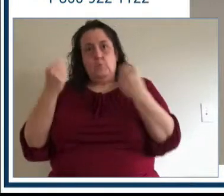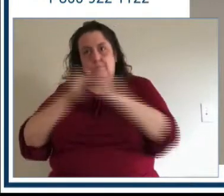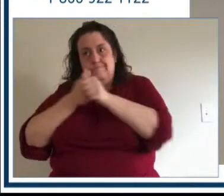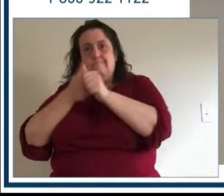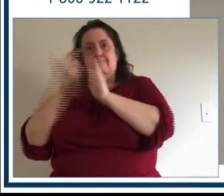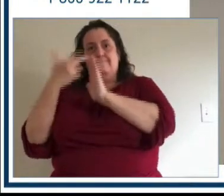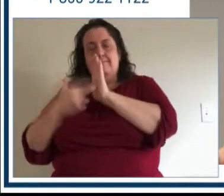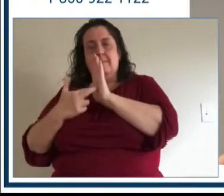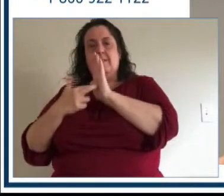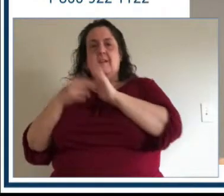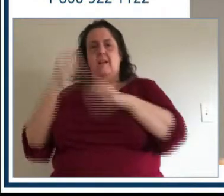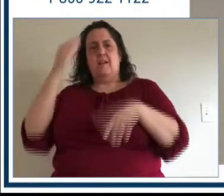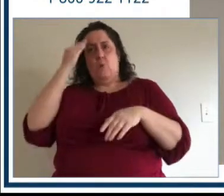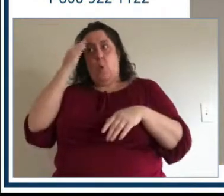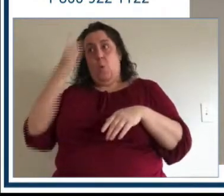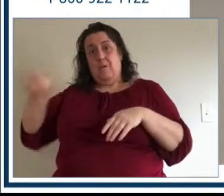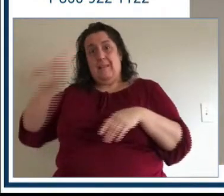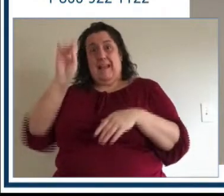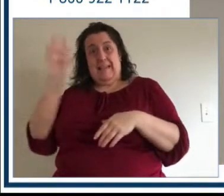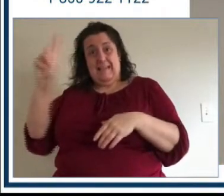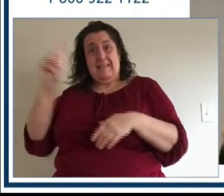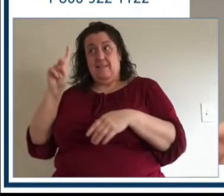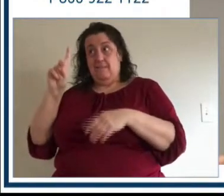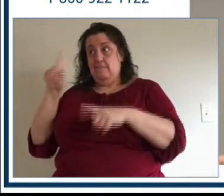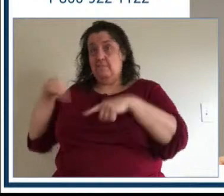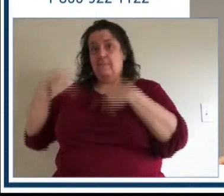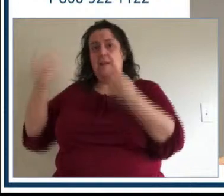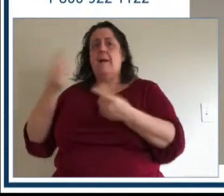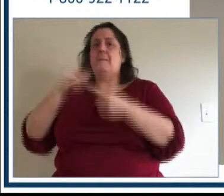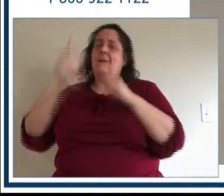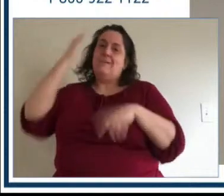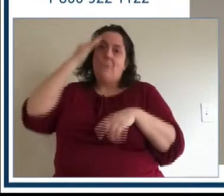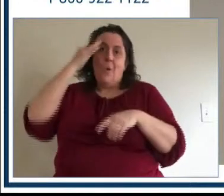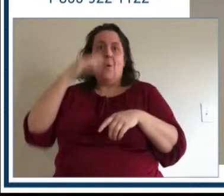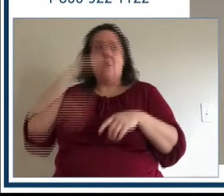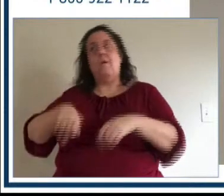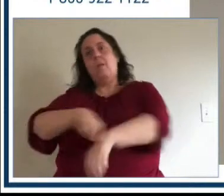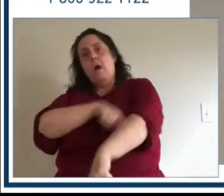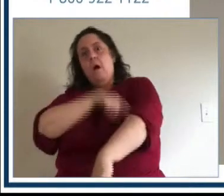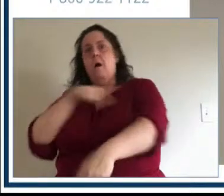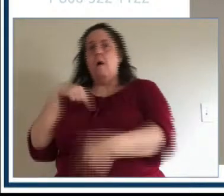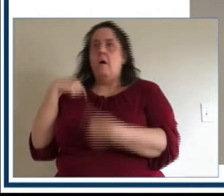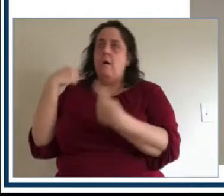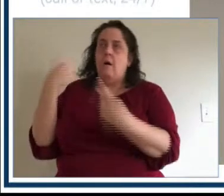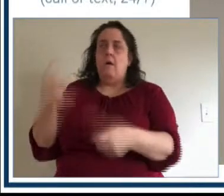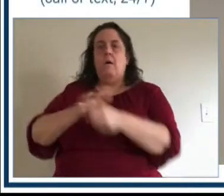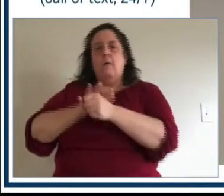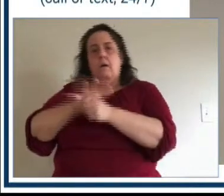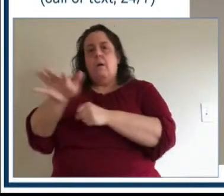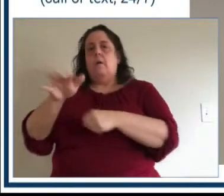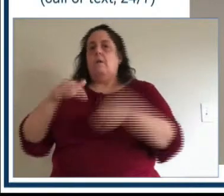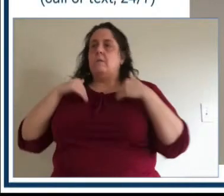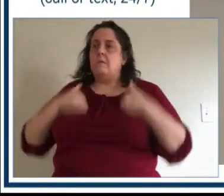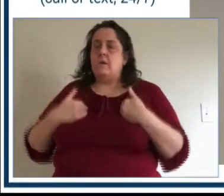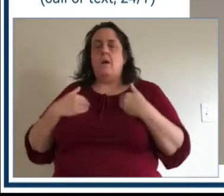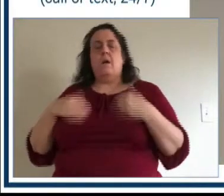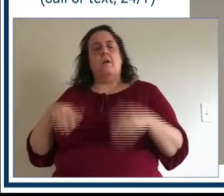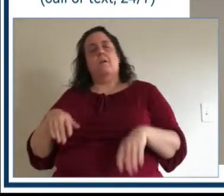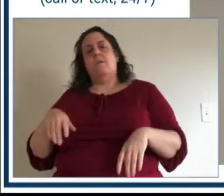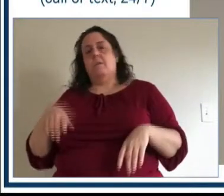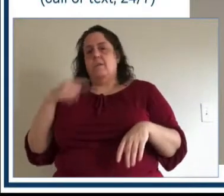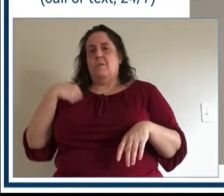we've gone for so long, people are tired, people are fatigued, and they just want to get on with life. And that we just